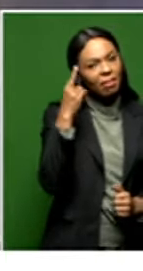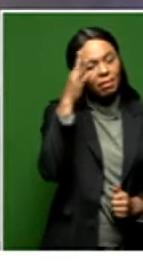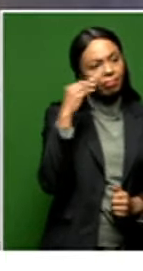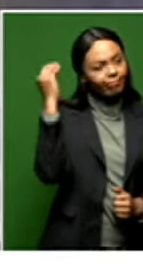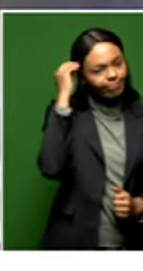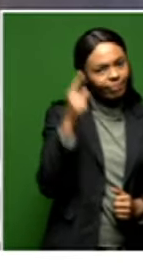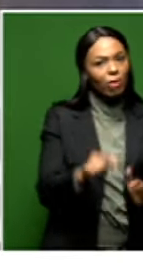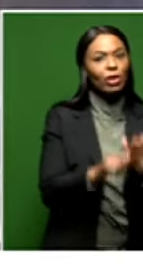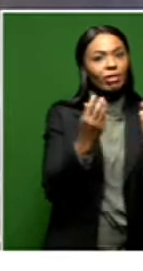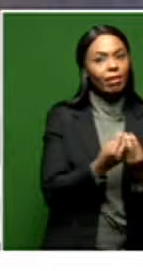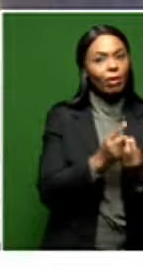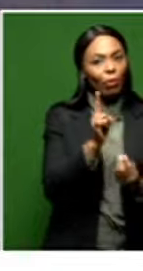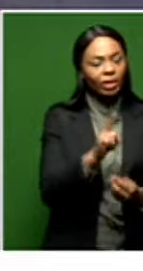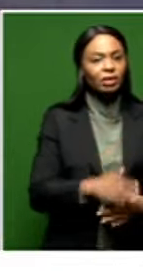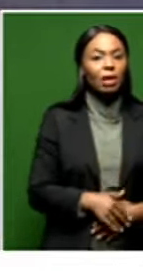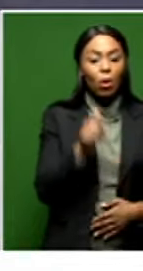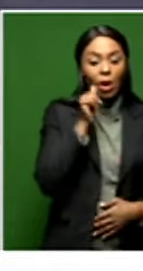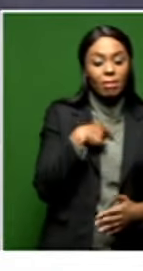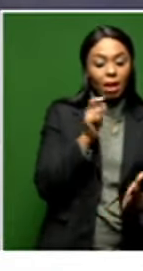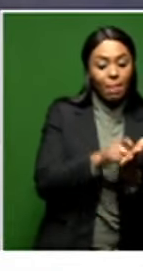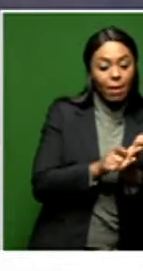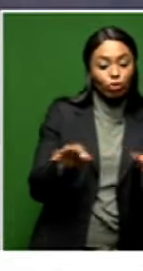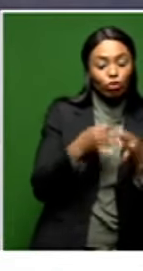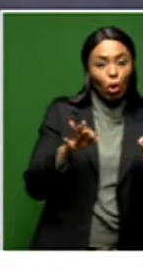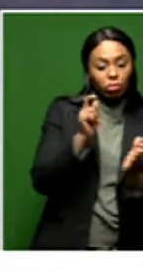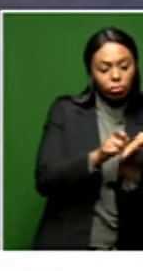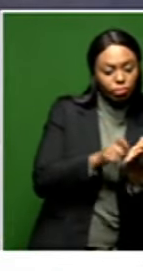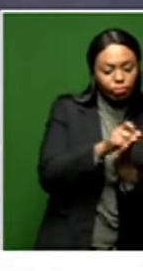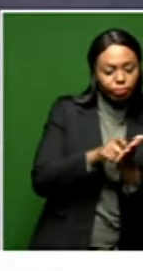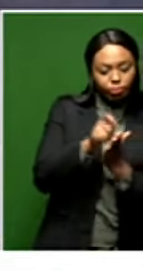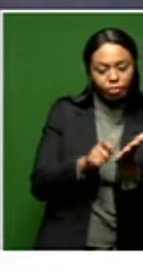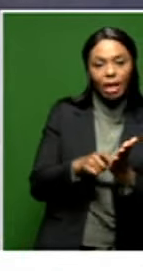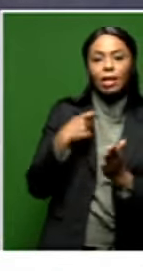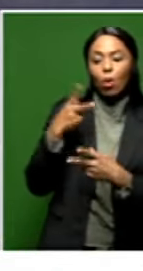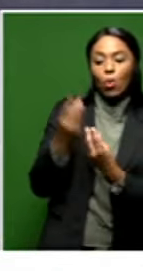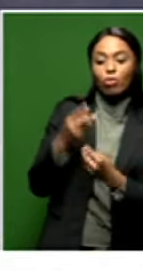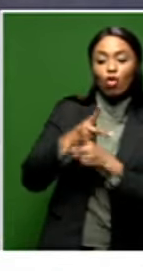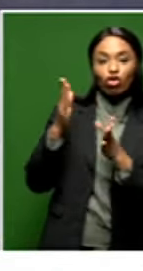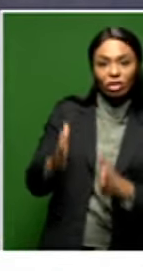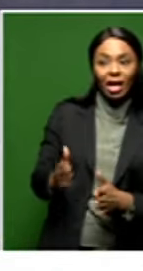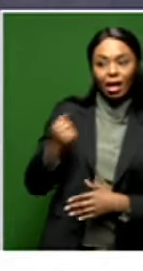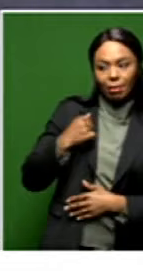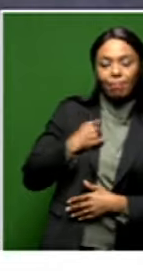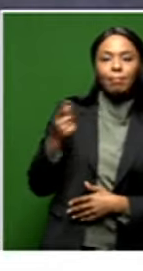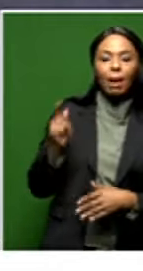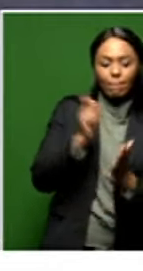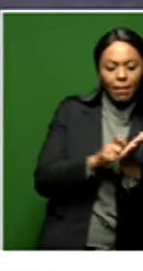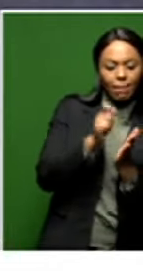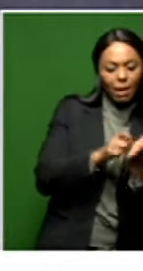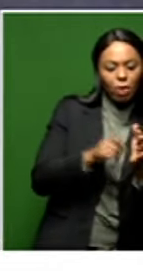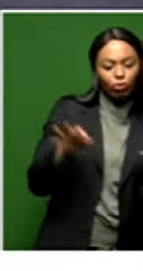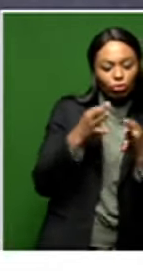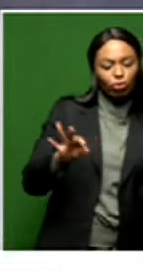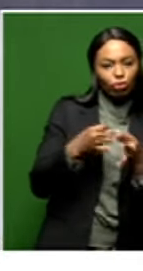definitely the time writing these songs, but then also the time in the studio with my producer Yati De Beer from Artisty